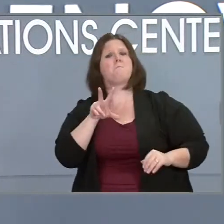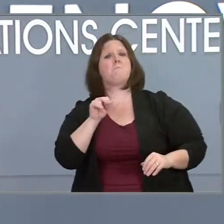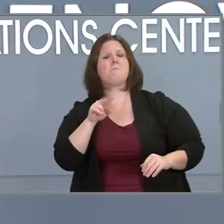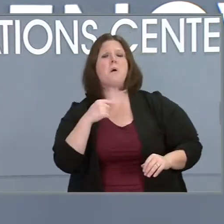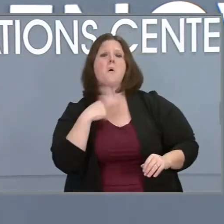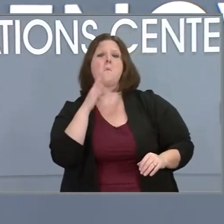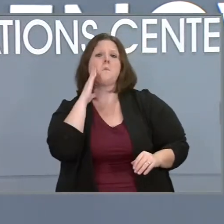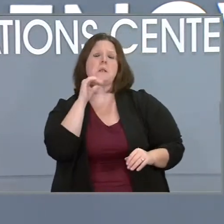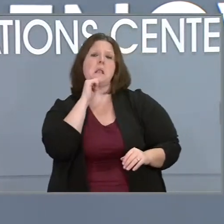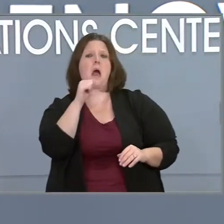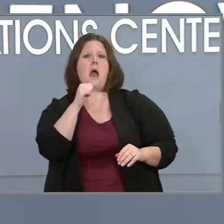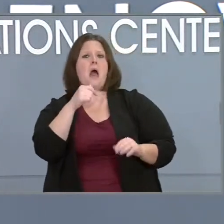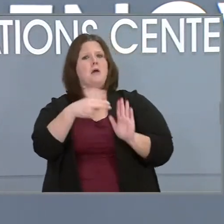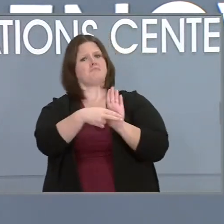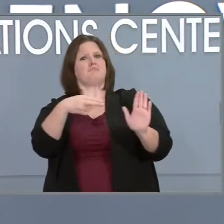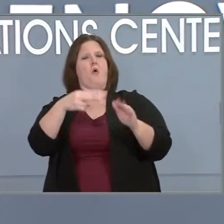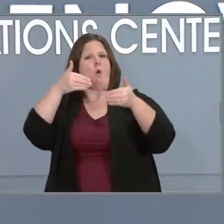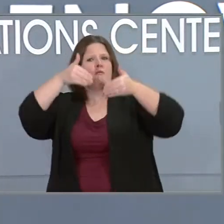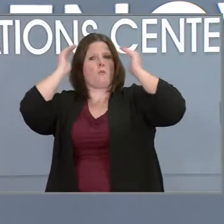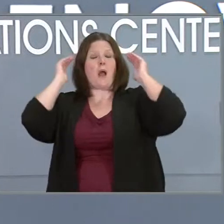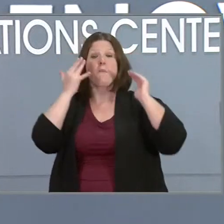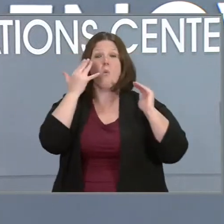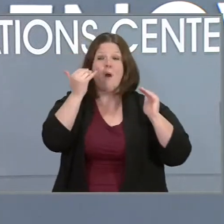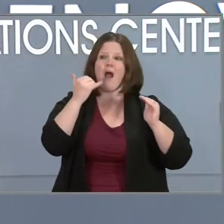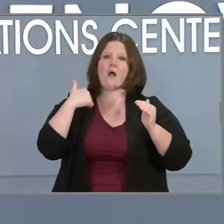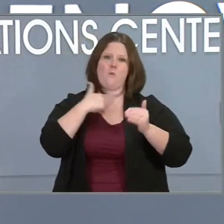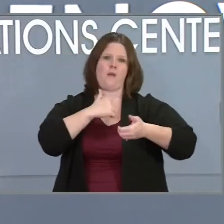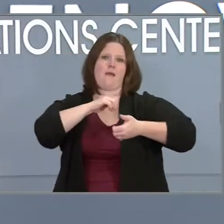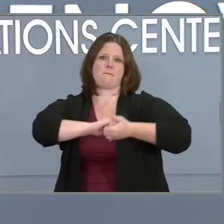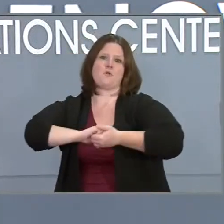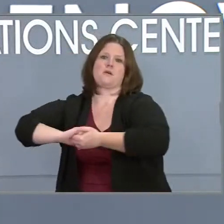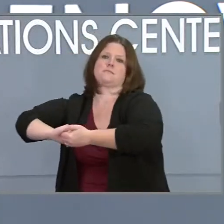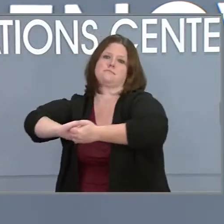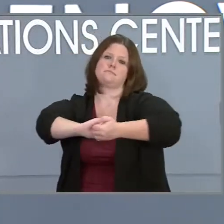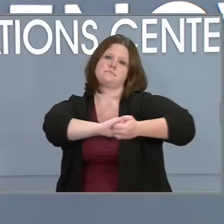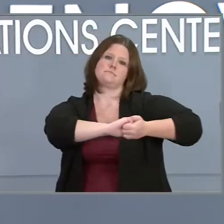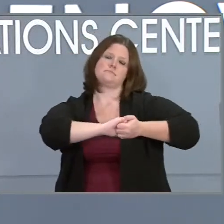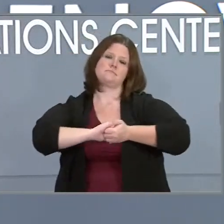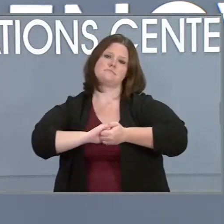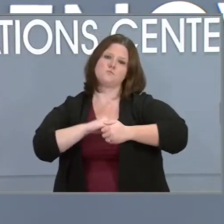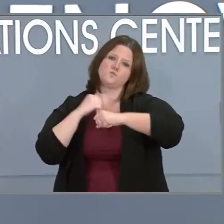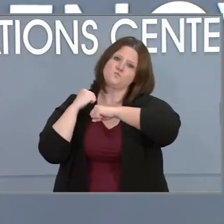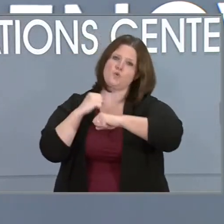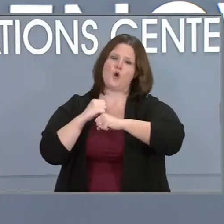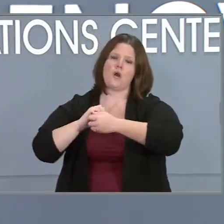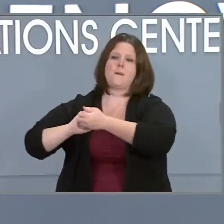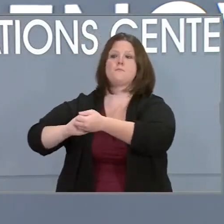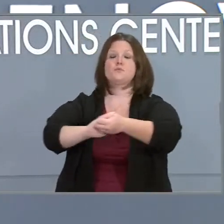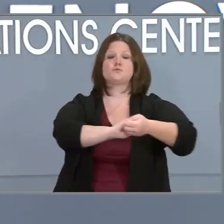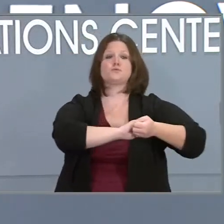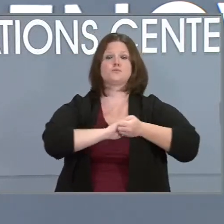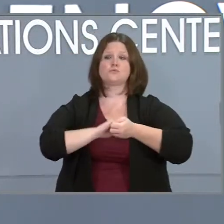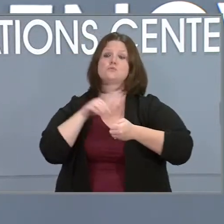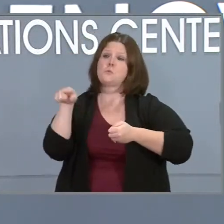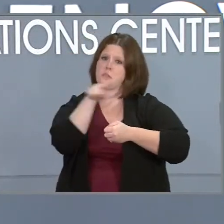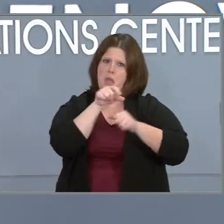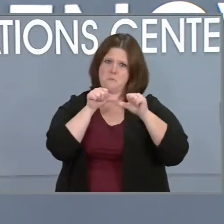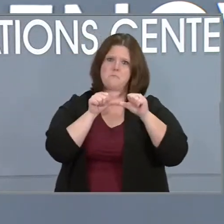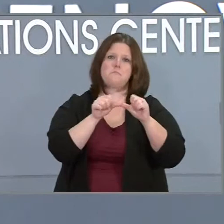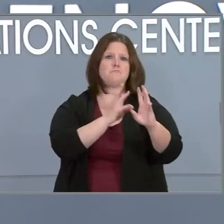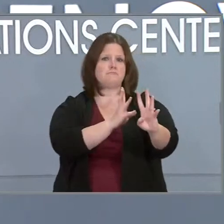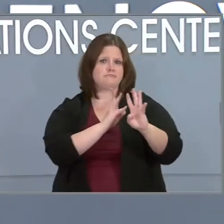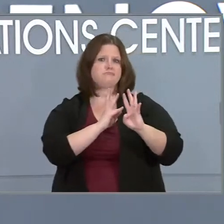the hospitals that I think that we have been able to respond to this pandemic so well, that they've been able to continue to take in patients,